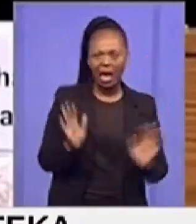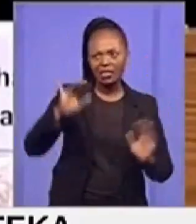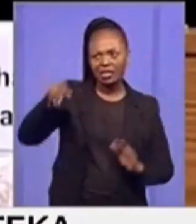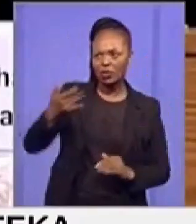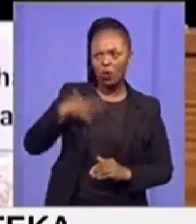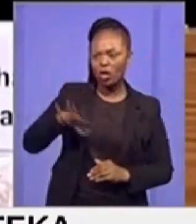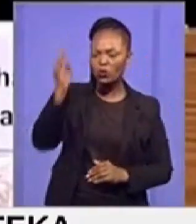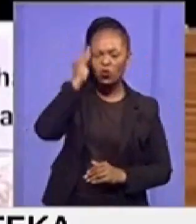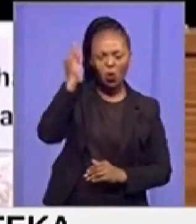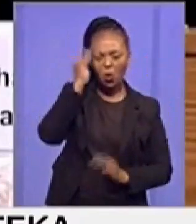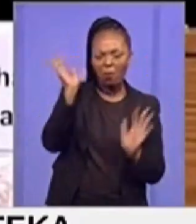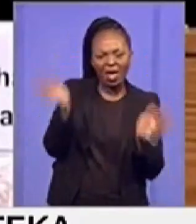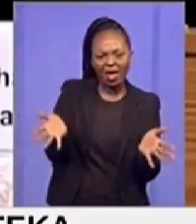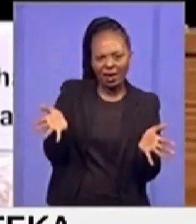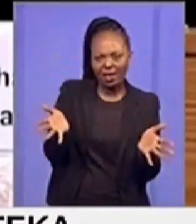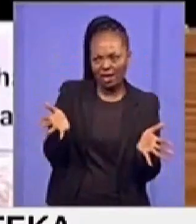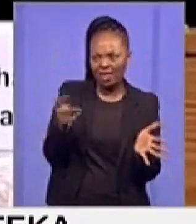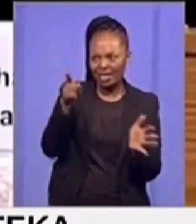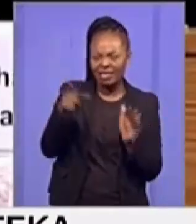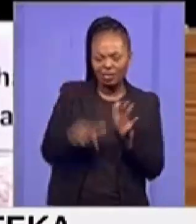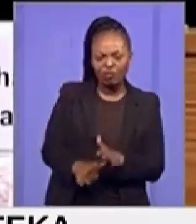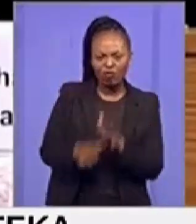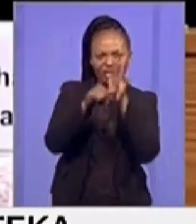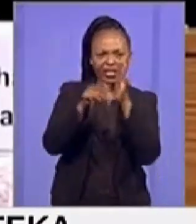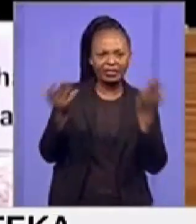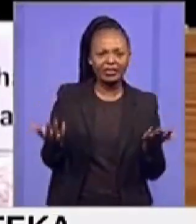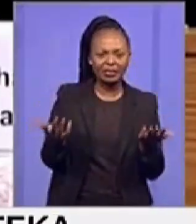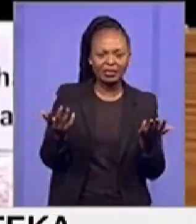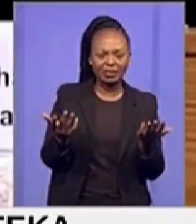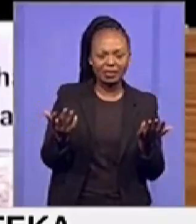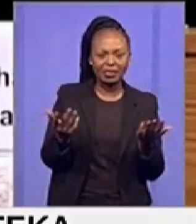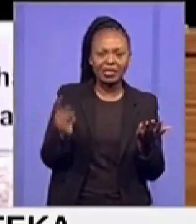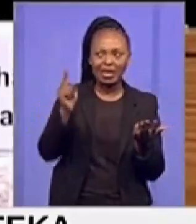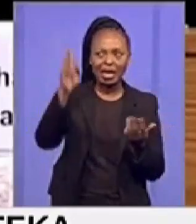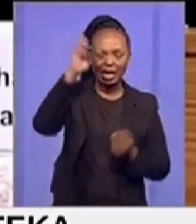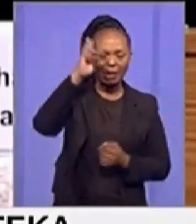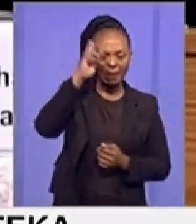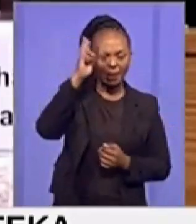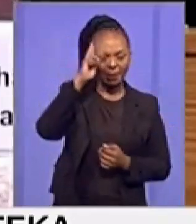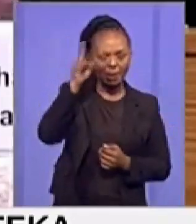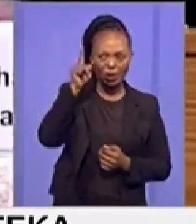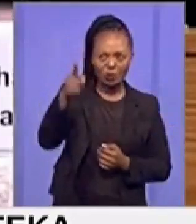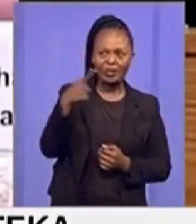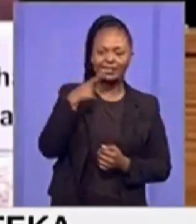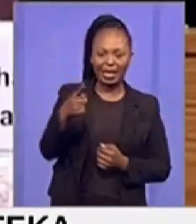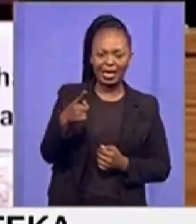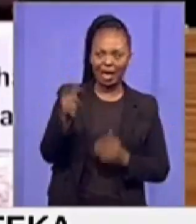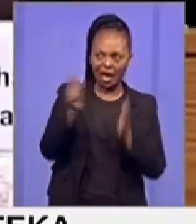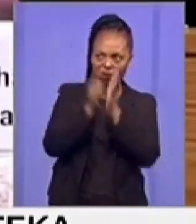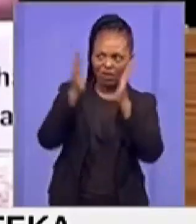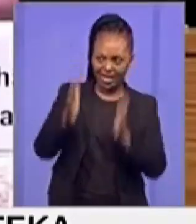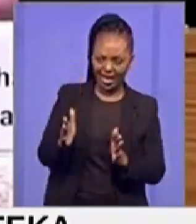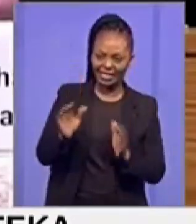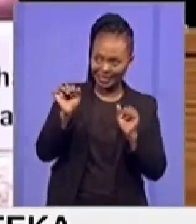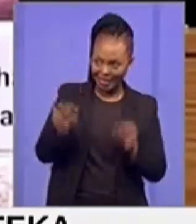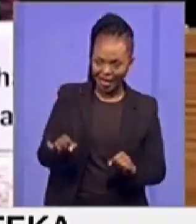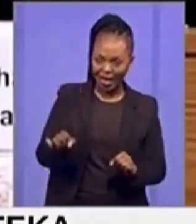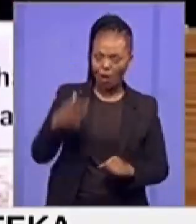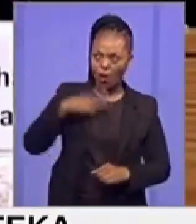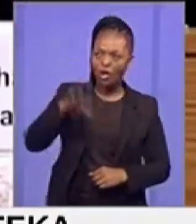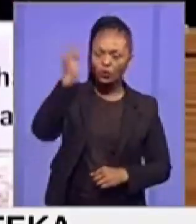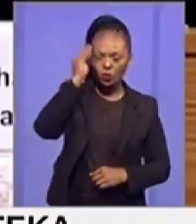know, ma'am, please, this is important. So, a member says that you are an advocate. So I want to know